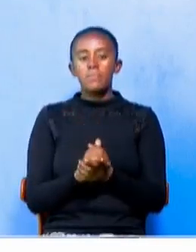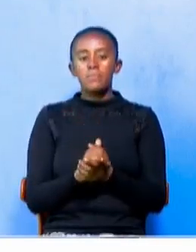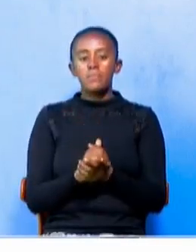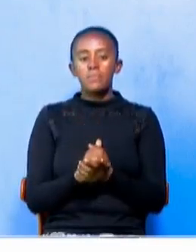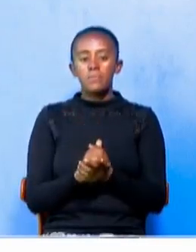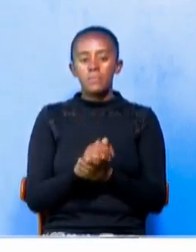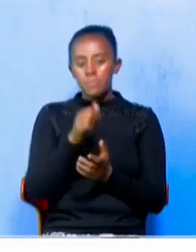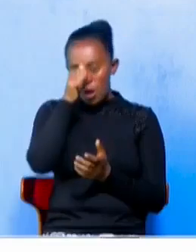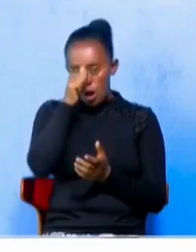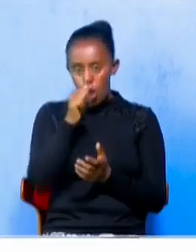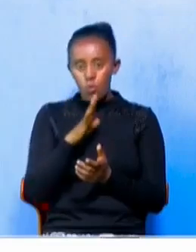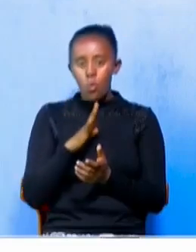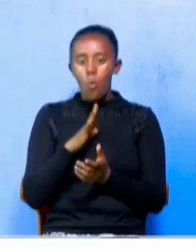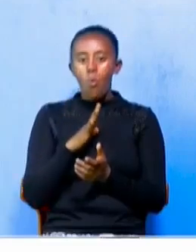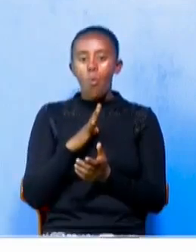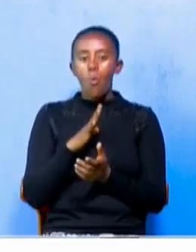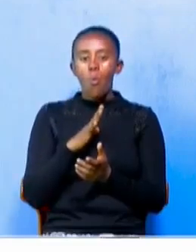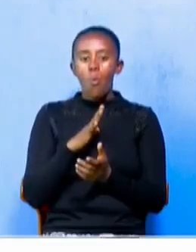Ato